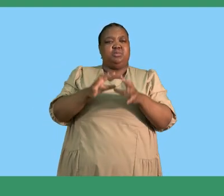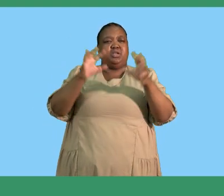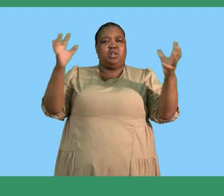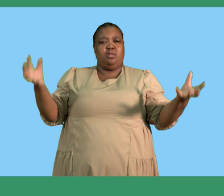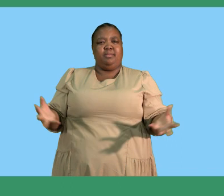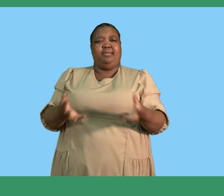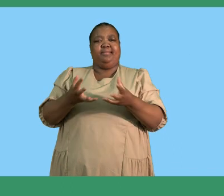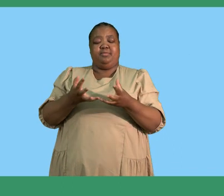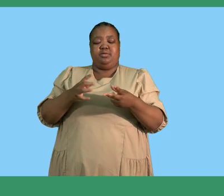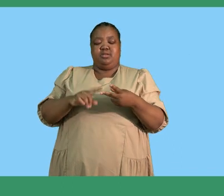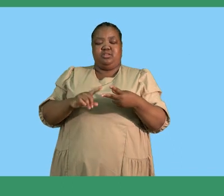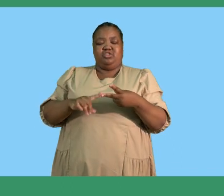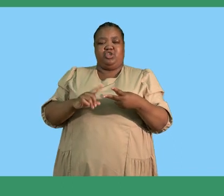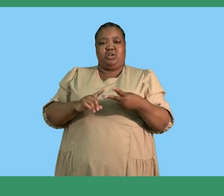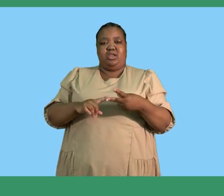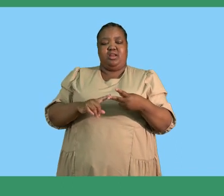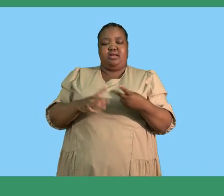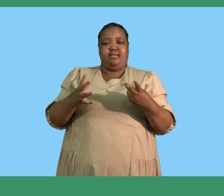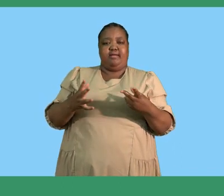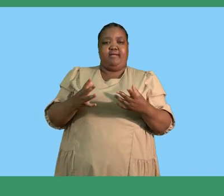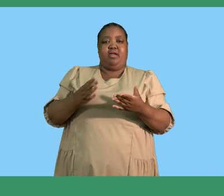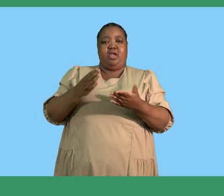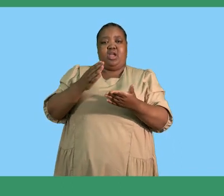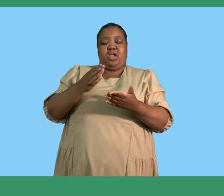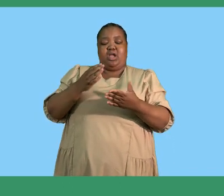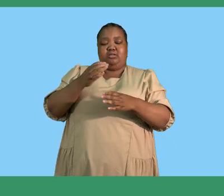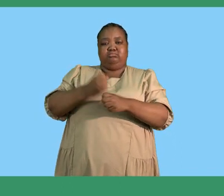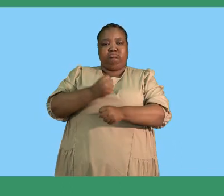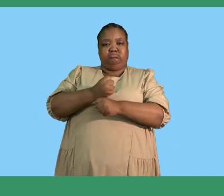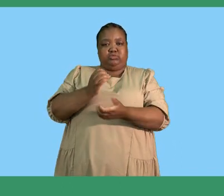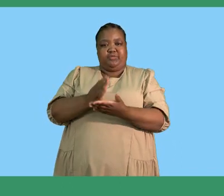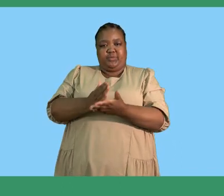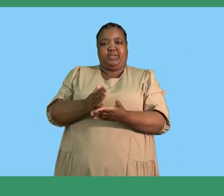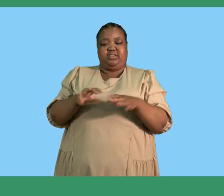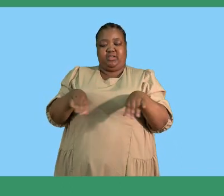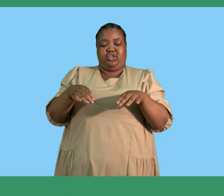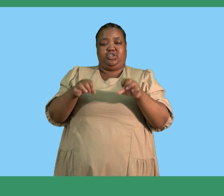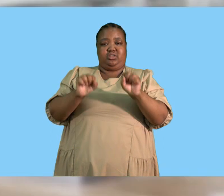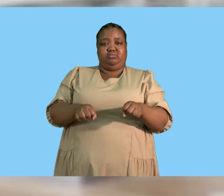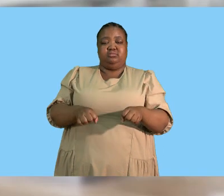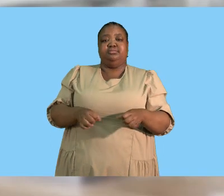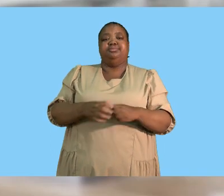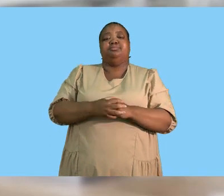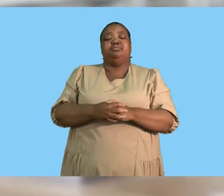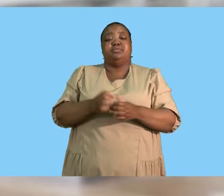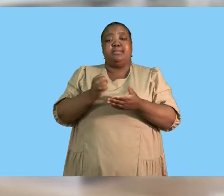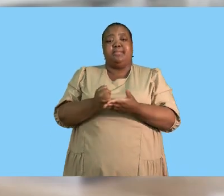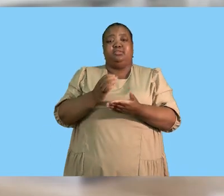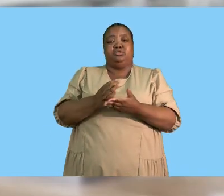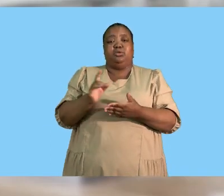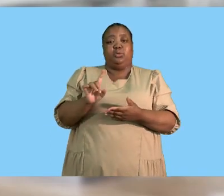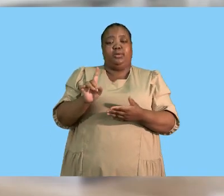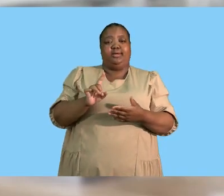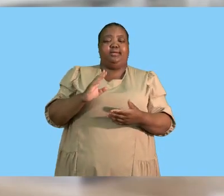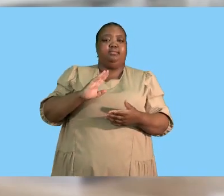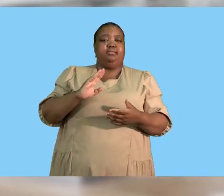with globalization and affirmative action. Now, to rectify that misconception, you must make sure